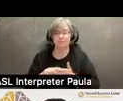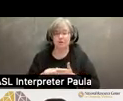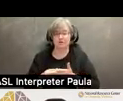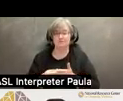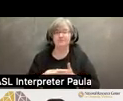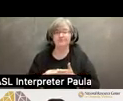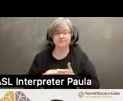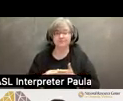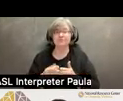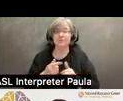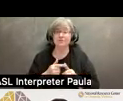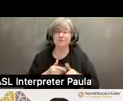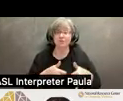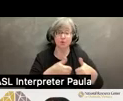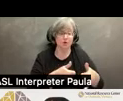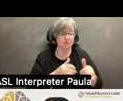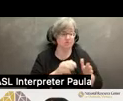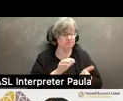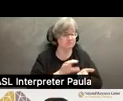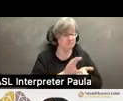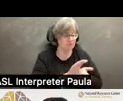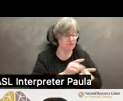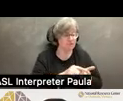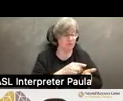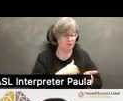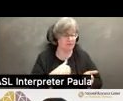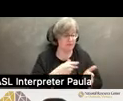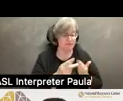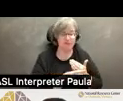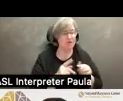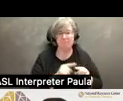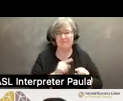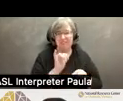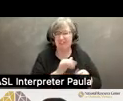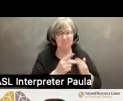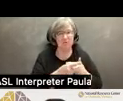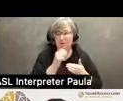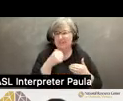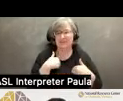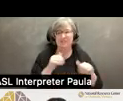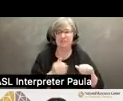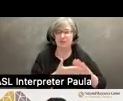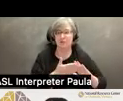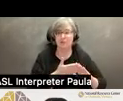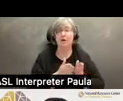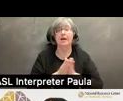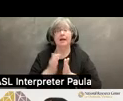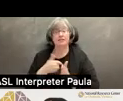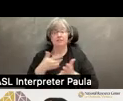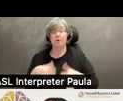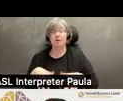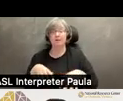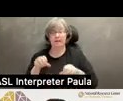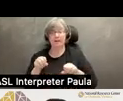initially awarded to one of our member programs, but they felt like they didn't have the capacity to run it. So they asked us if we wanted to take it